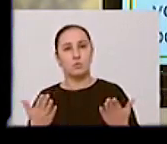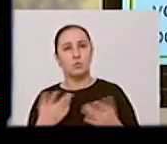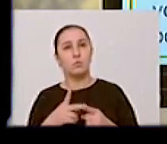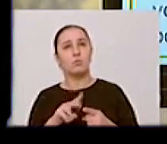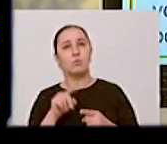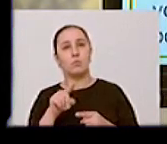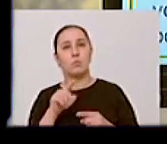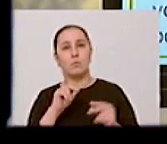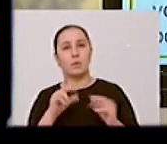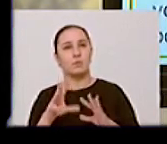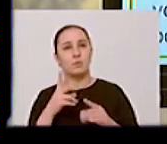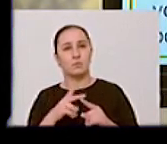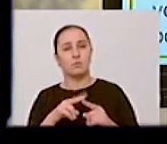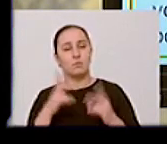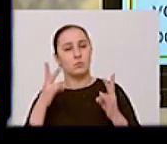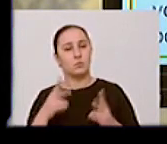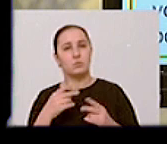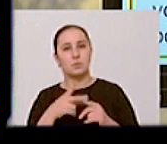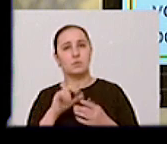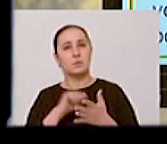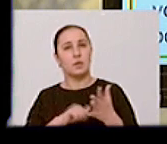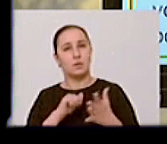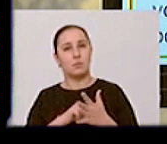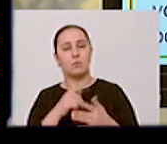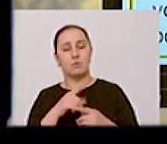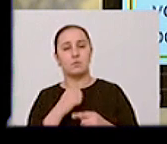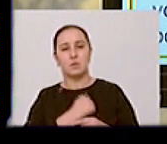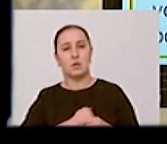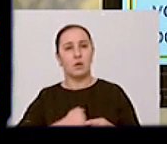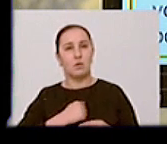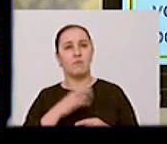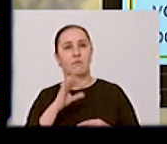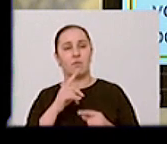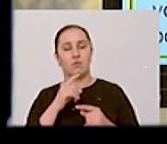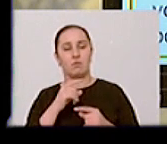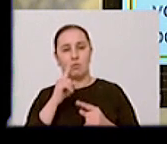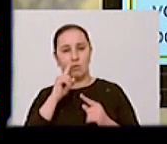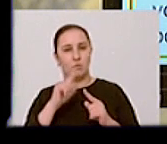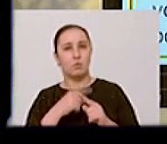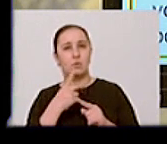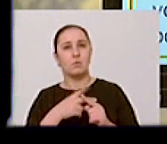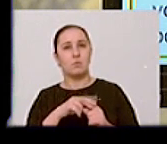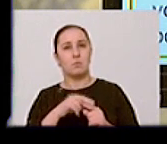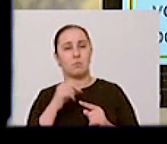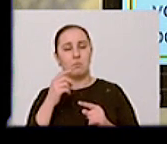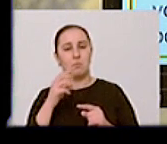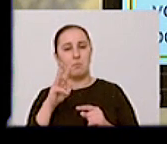Bu badbaxtlik va musibatga sabab jaholat va nodonlikdir.